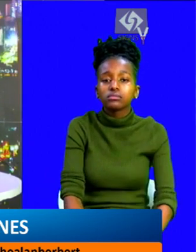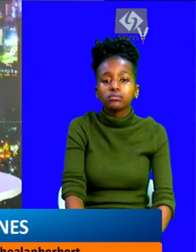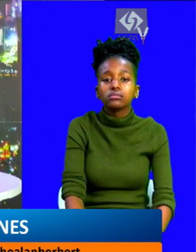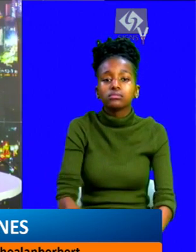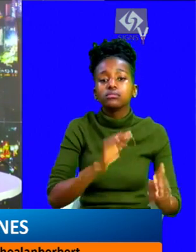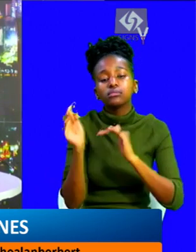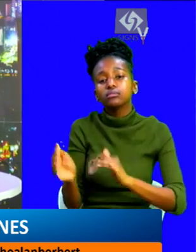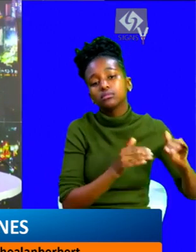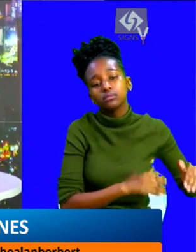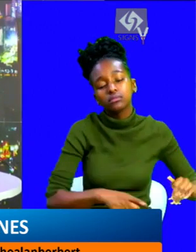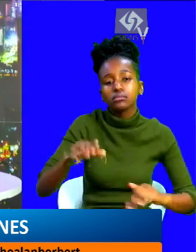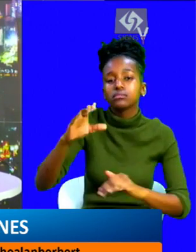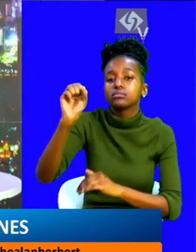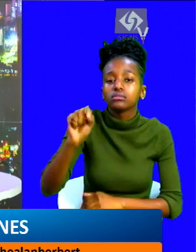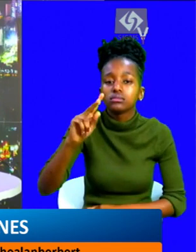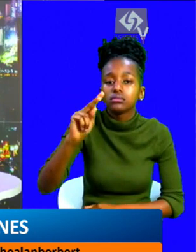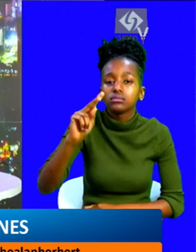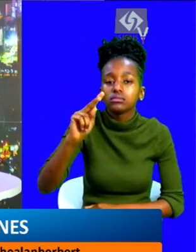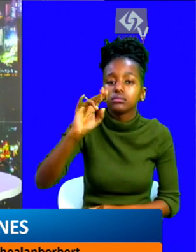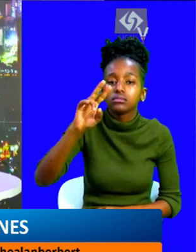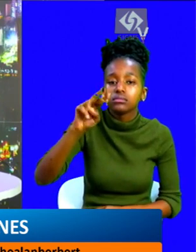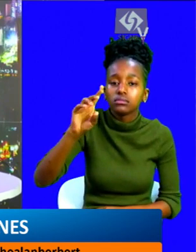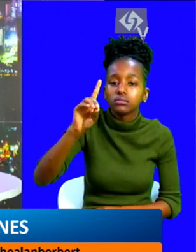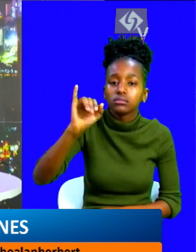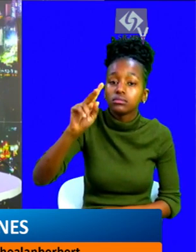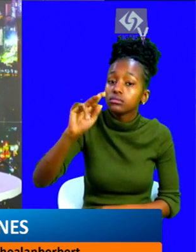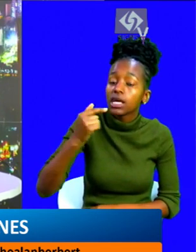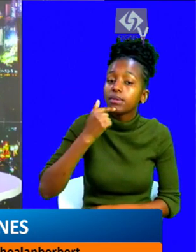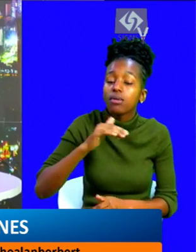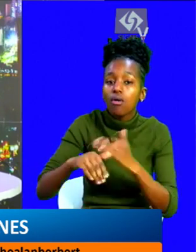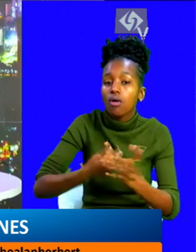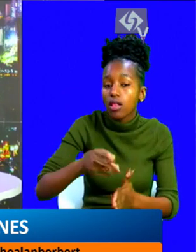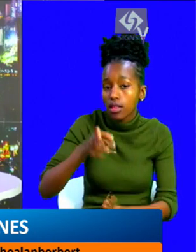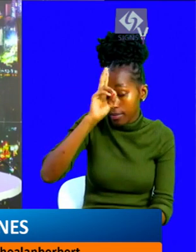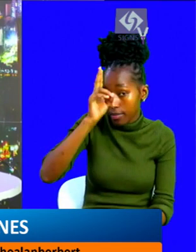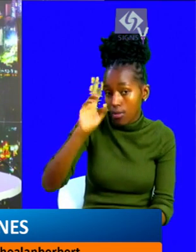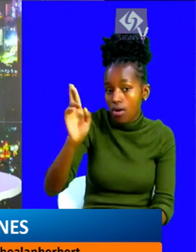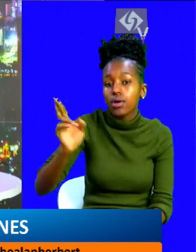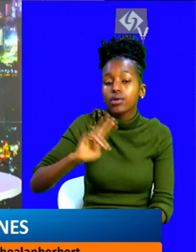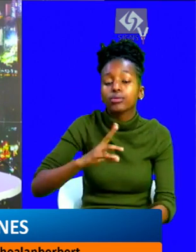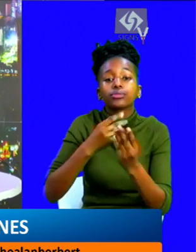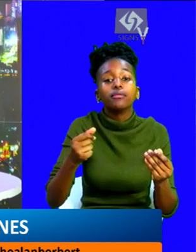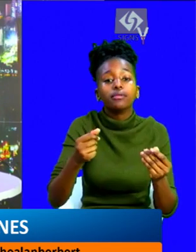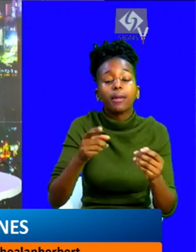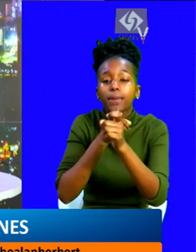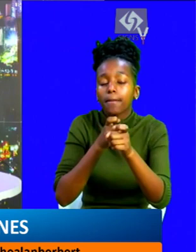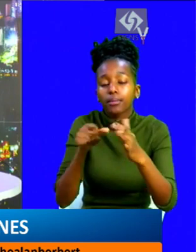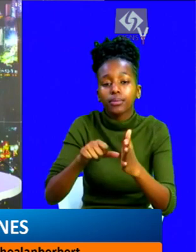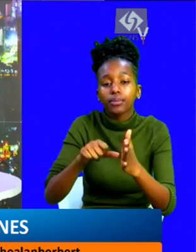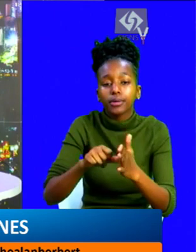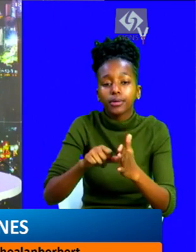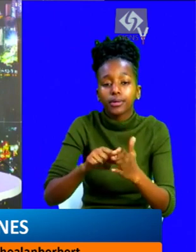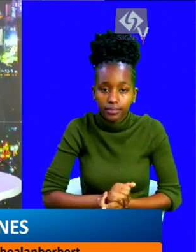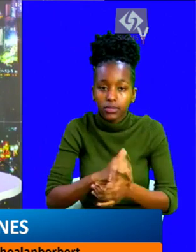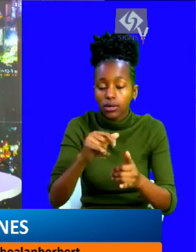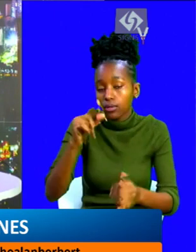3, who are see people who are putting on suits fomenting chaos. To